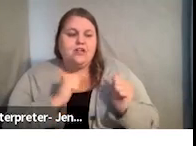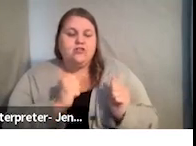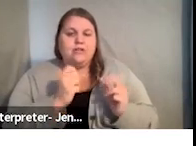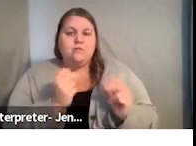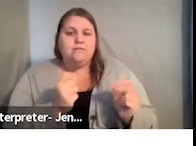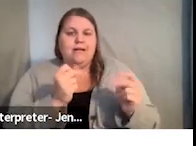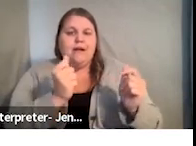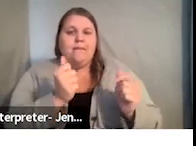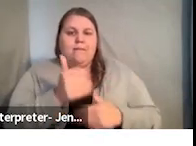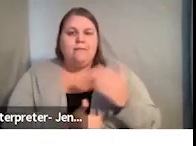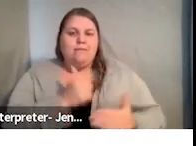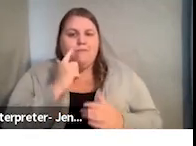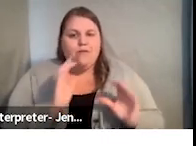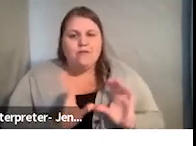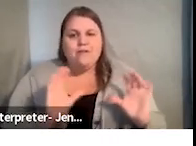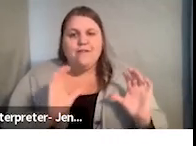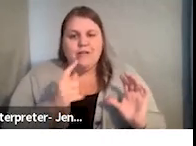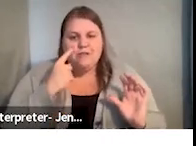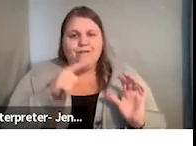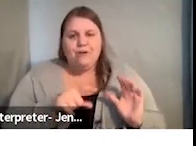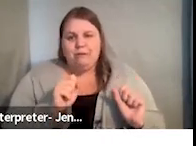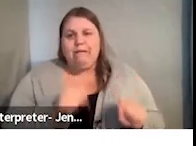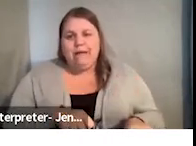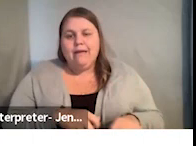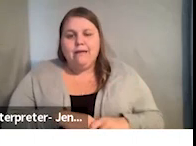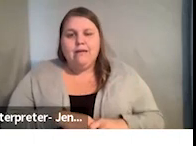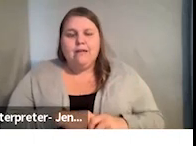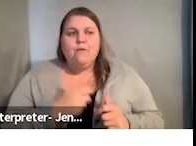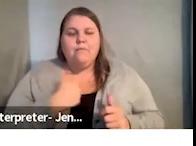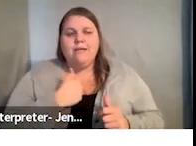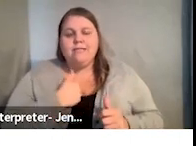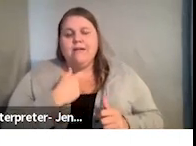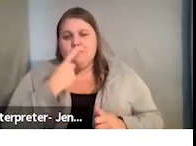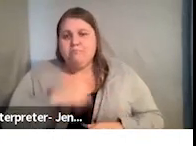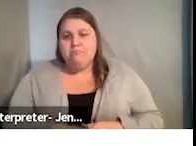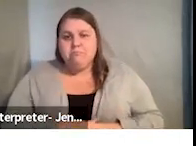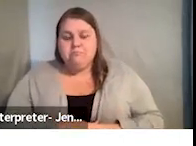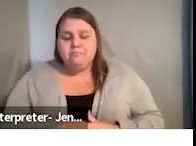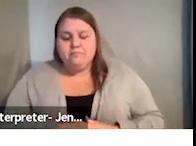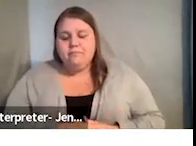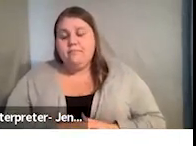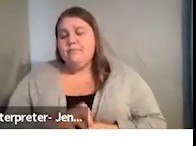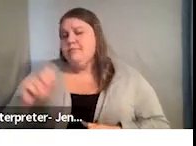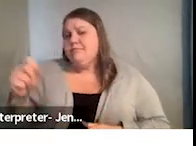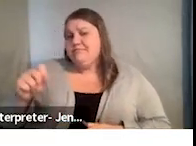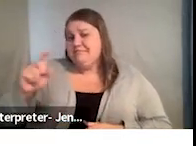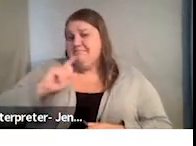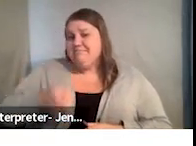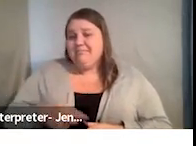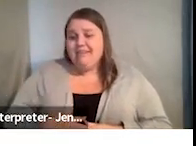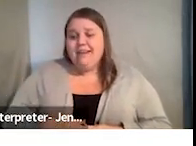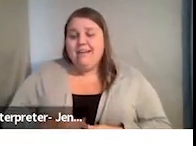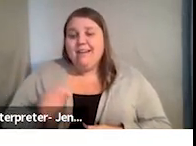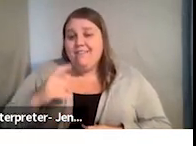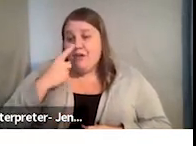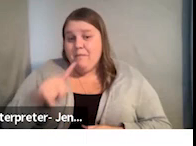expedite anything on the certification process that we possibly can. I can certainly do that. Yeah, I mean, if you